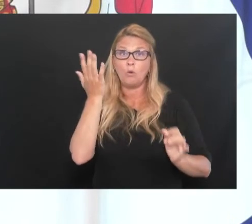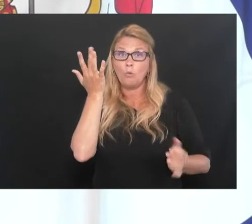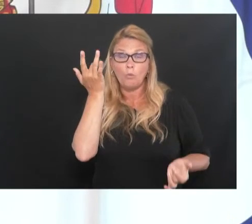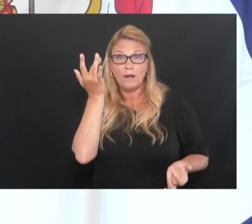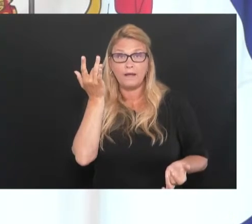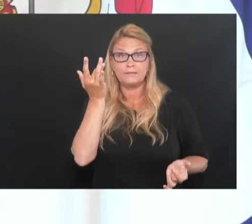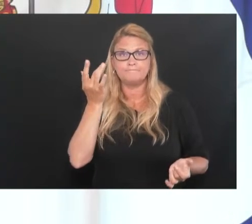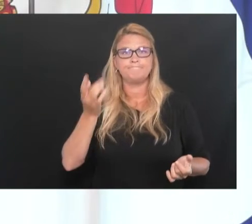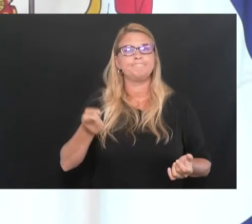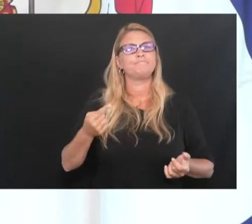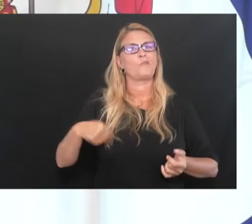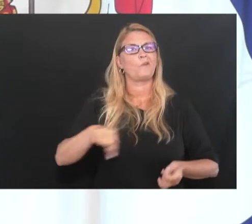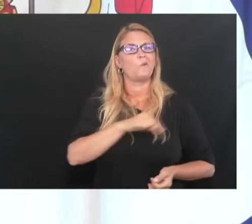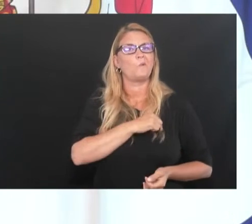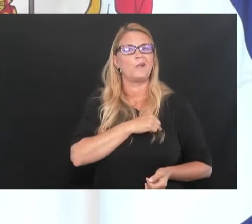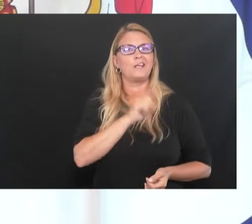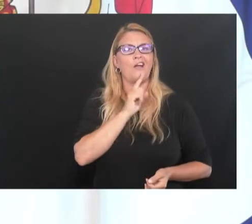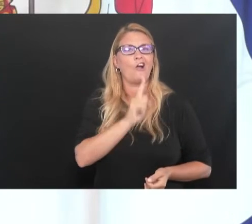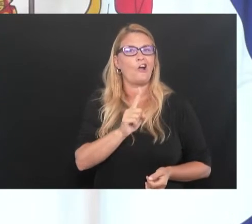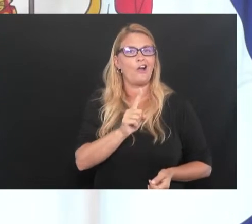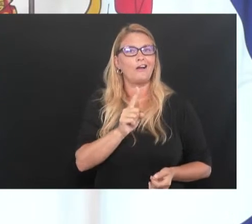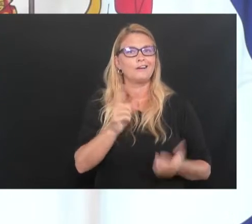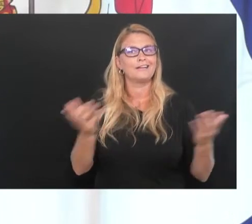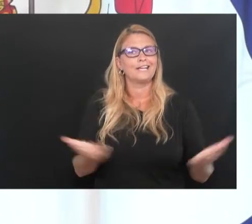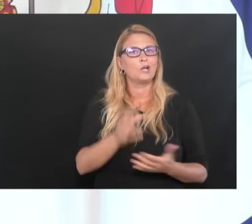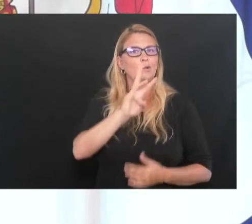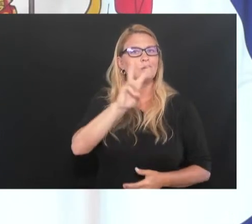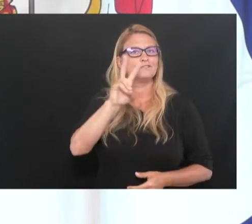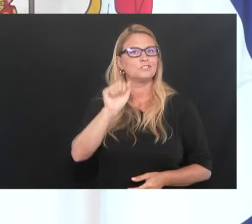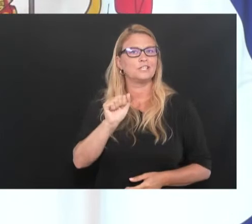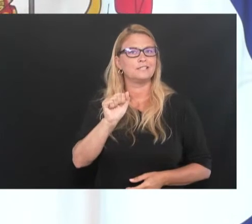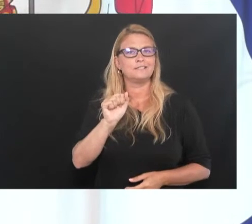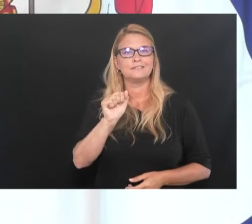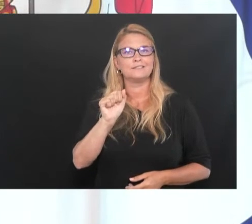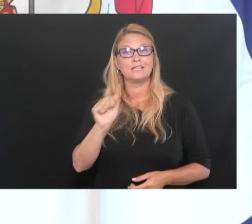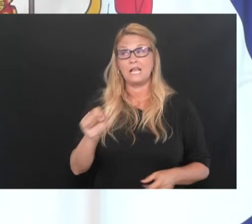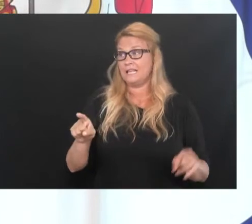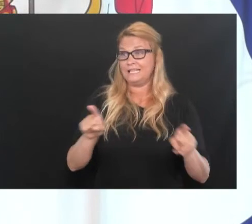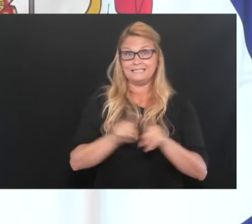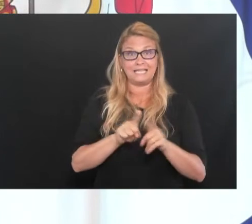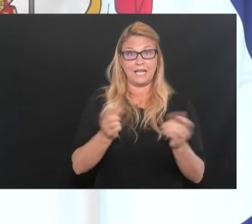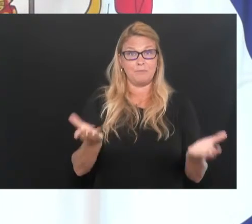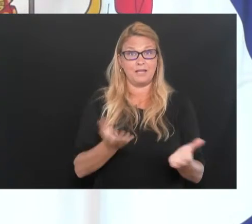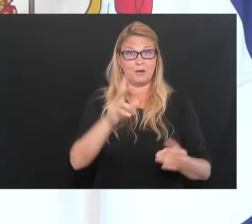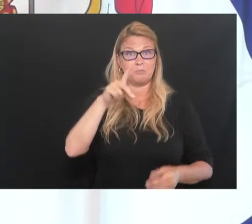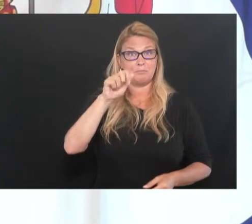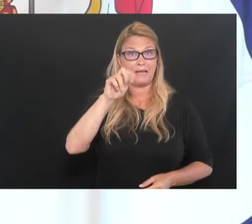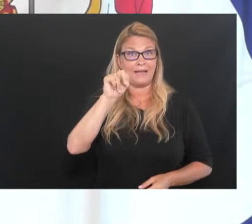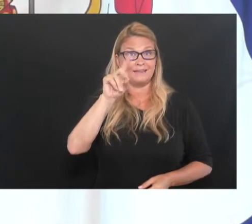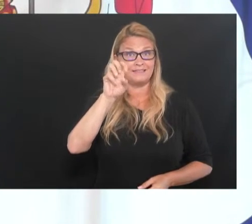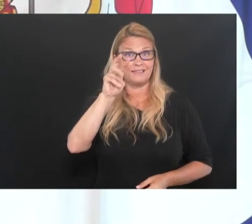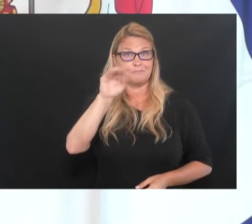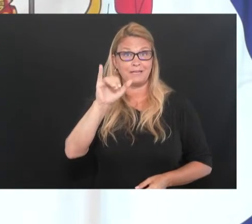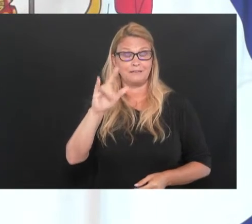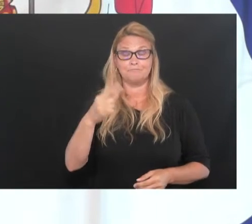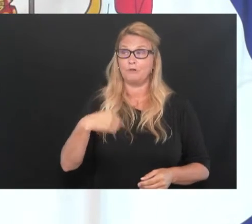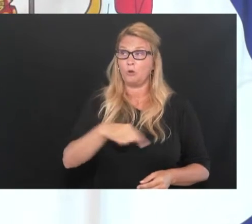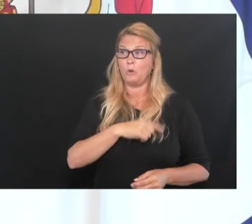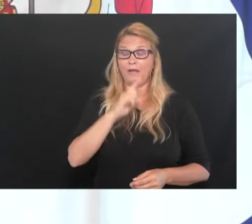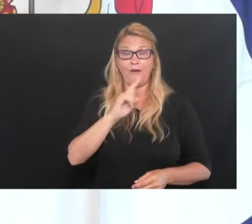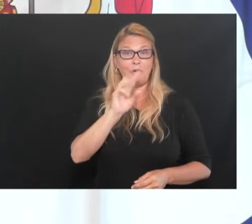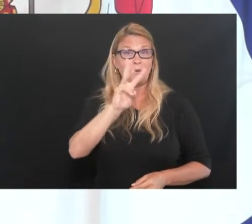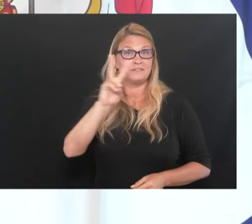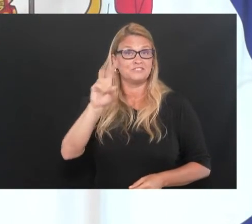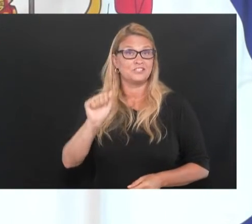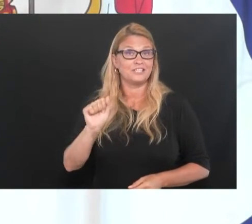just who we are in West Virginia. The same thing has happened with this pandemic through and through. I ask